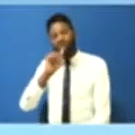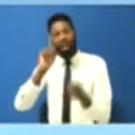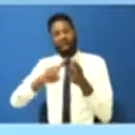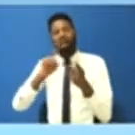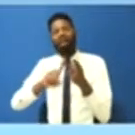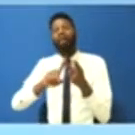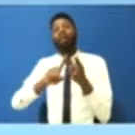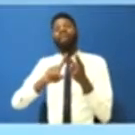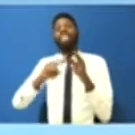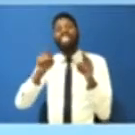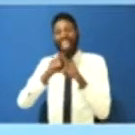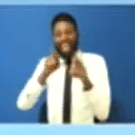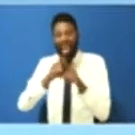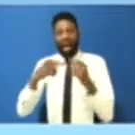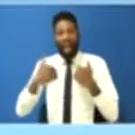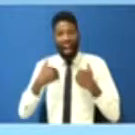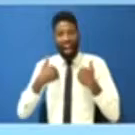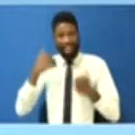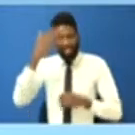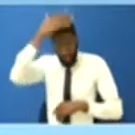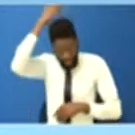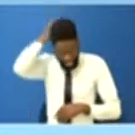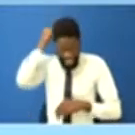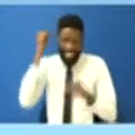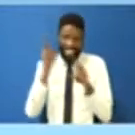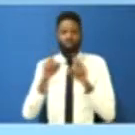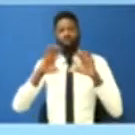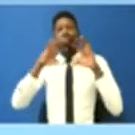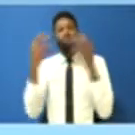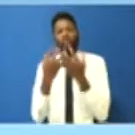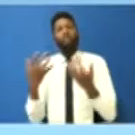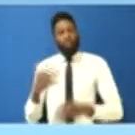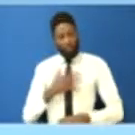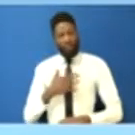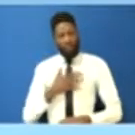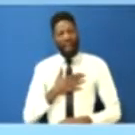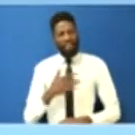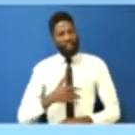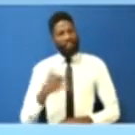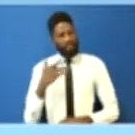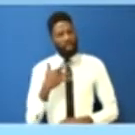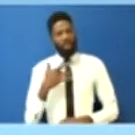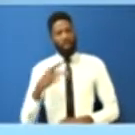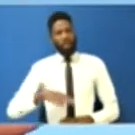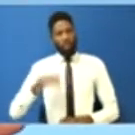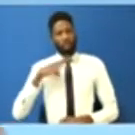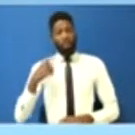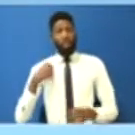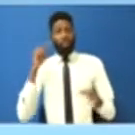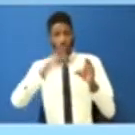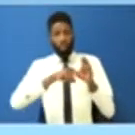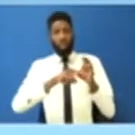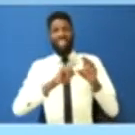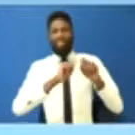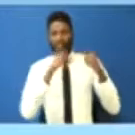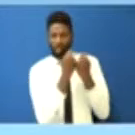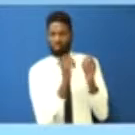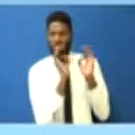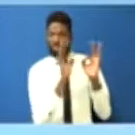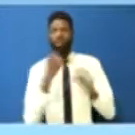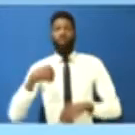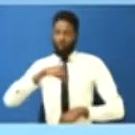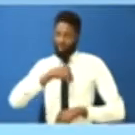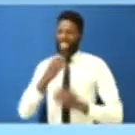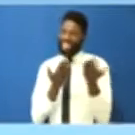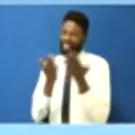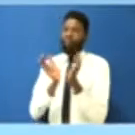with all our mps i'm very proud and because i'm joining a disciplined team we are going to serve the public what is has been